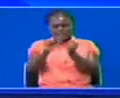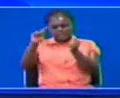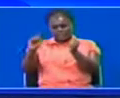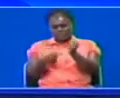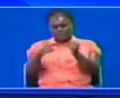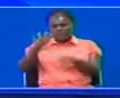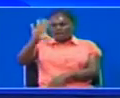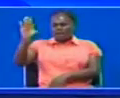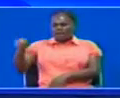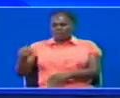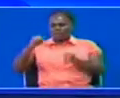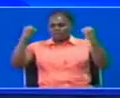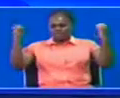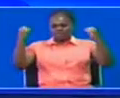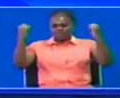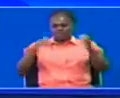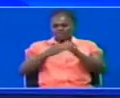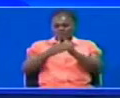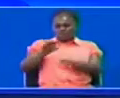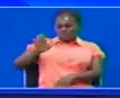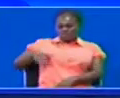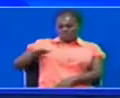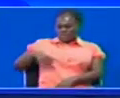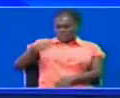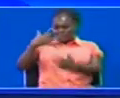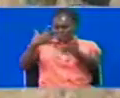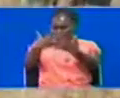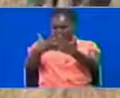African champion Alice Aprot leading the women's prisons team.